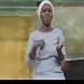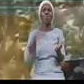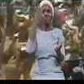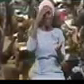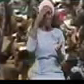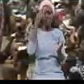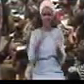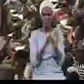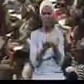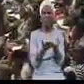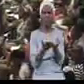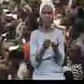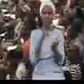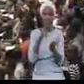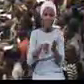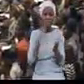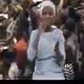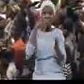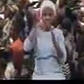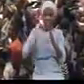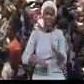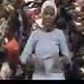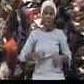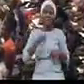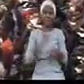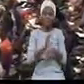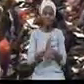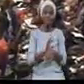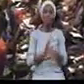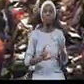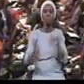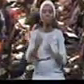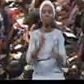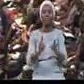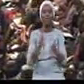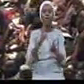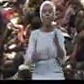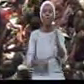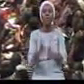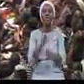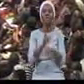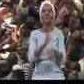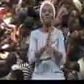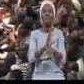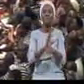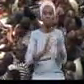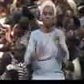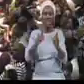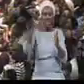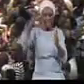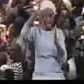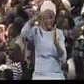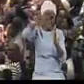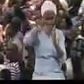of church? I said this is deep and live. And we can call it higher